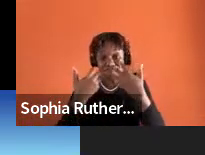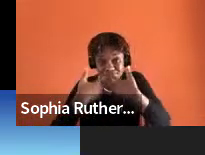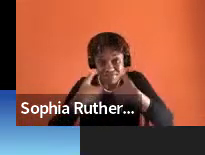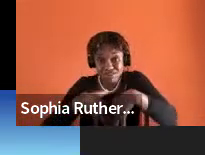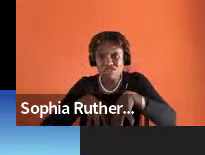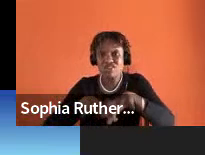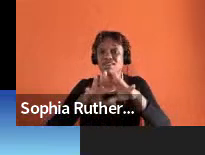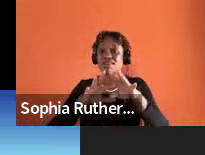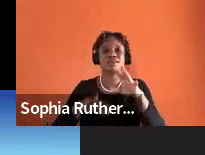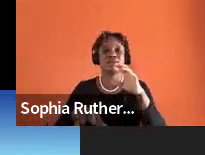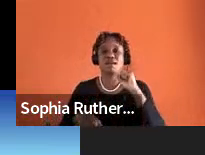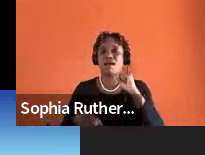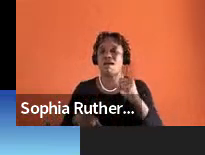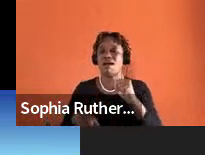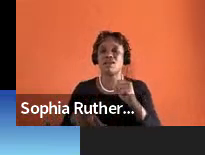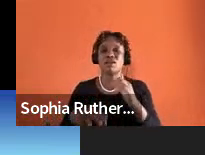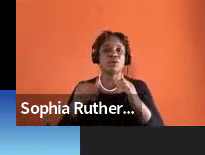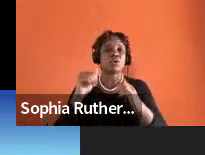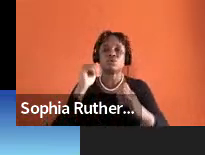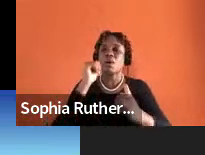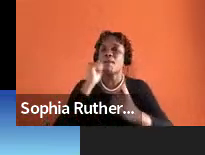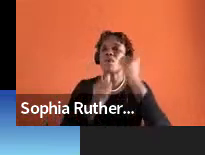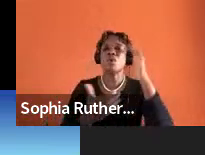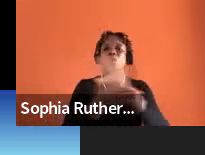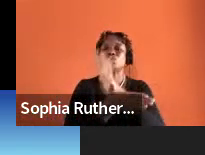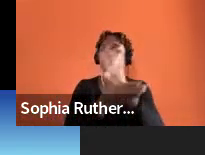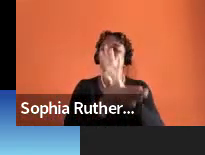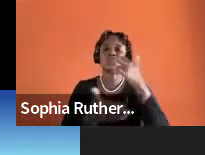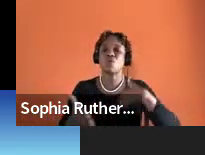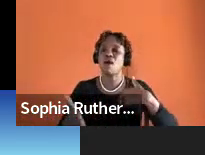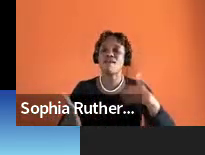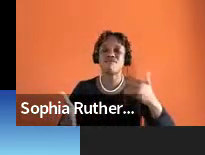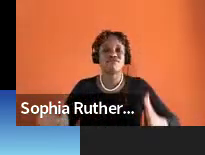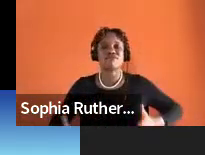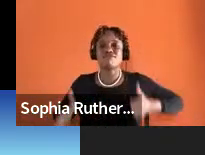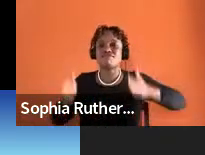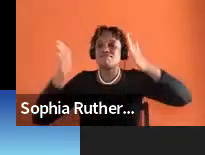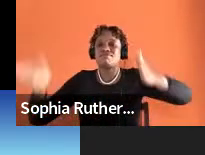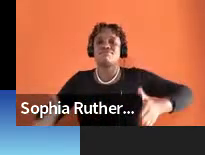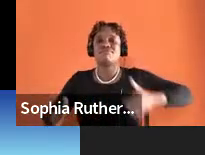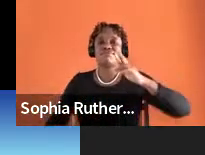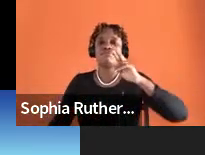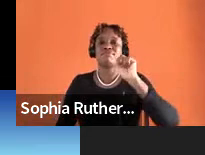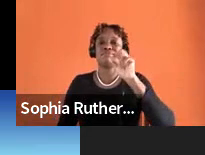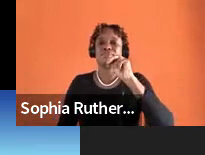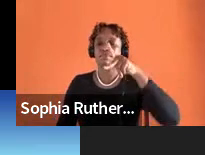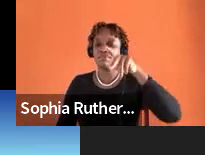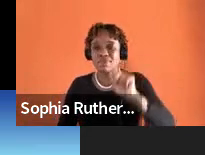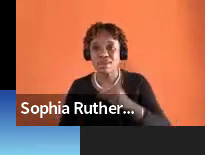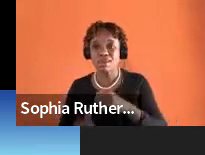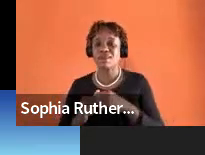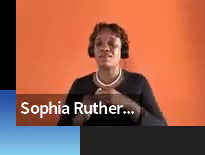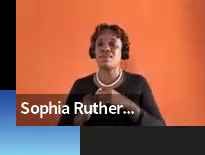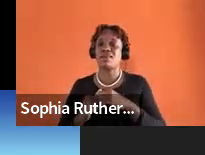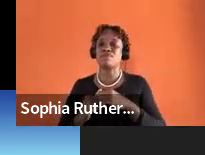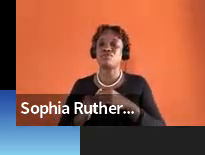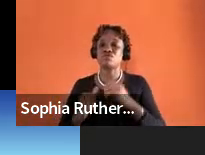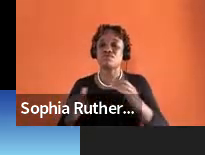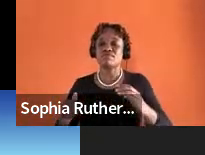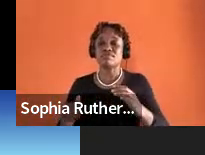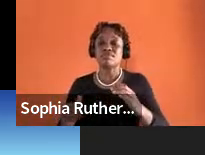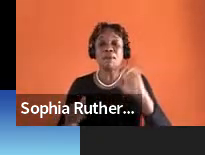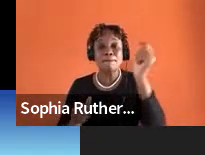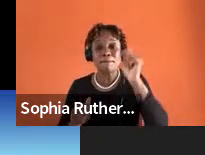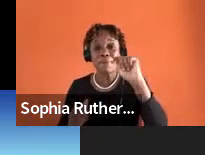so, for example, most schools did not have ramp access. In terms of wheelchair accessible bathrooms, the classrooms,